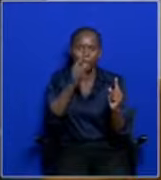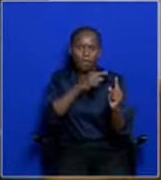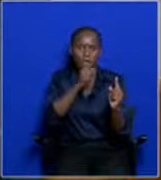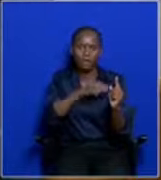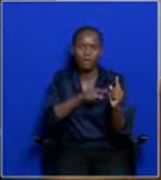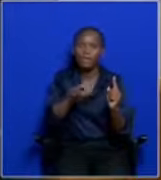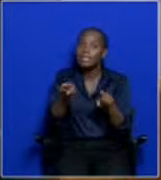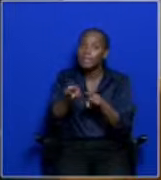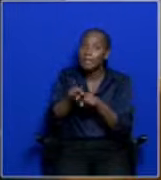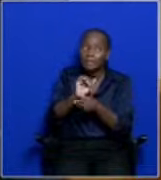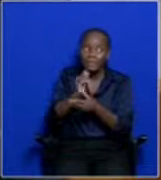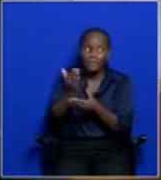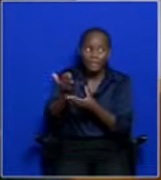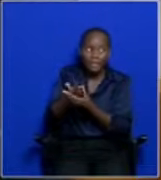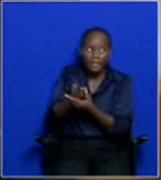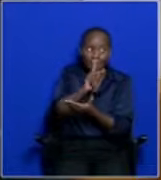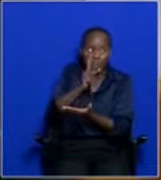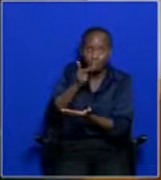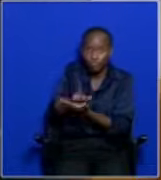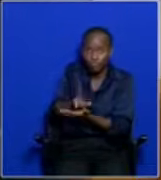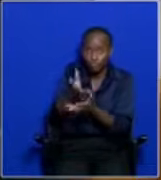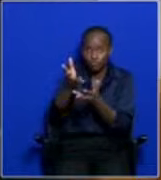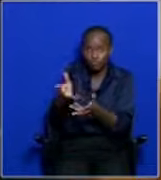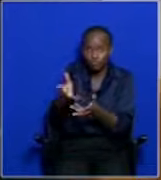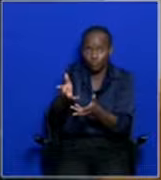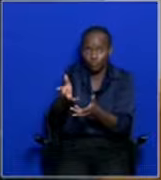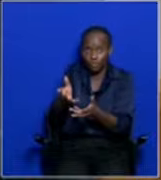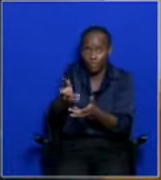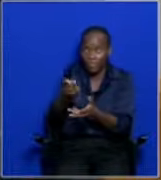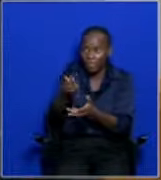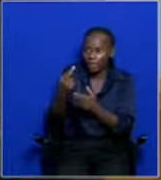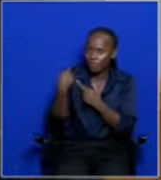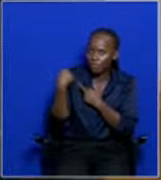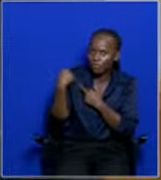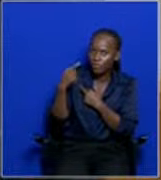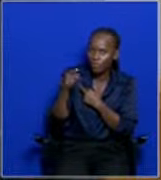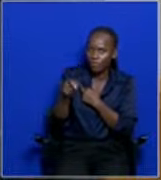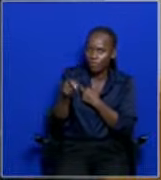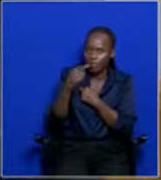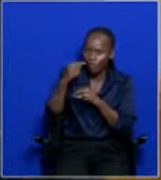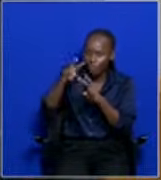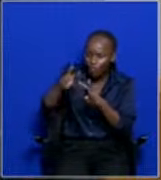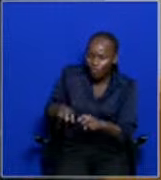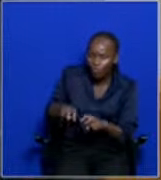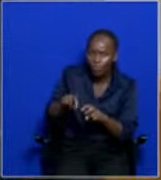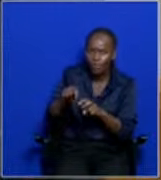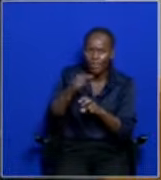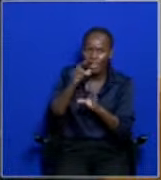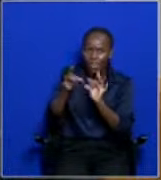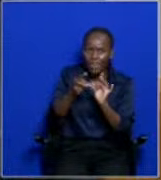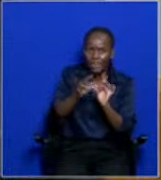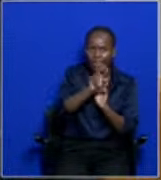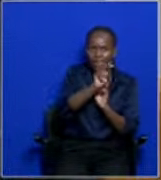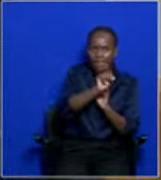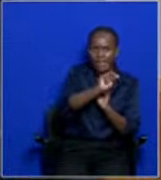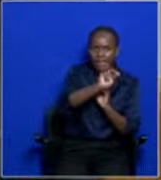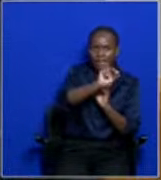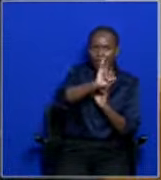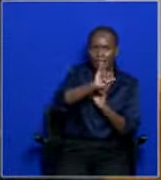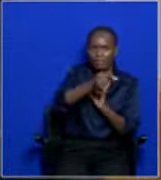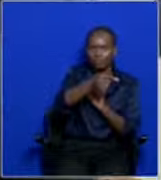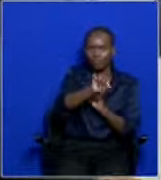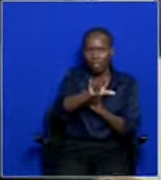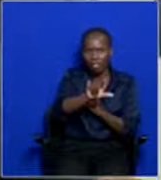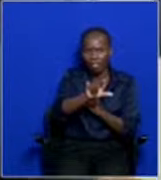doing legal duties of a case of Niger. They have not told him about a case.